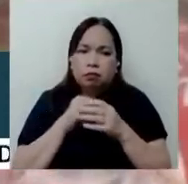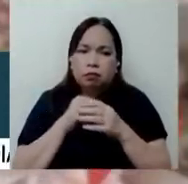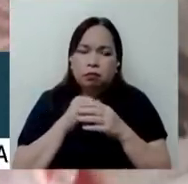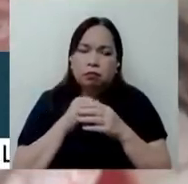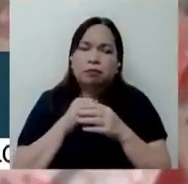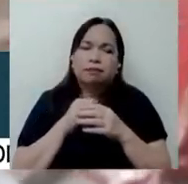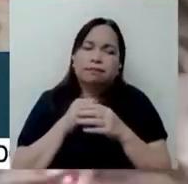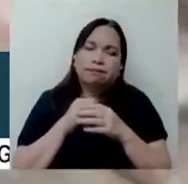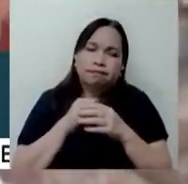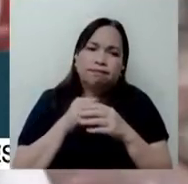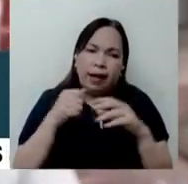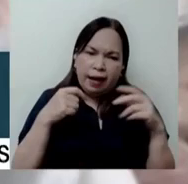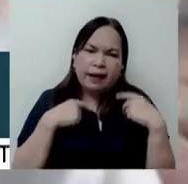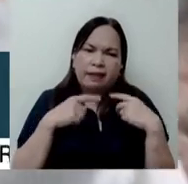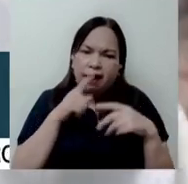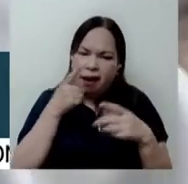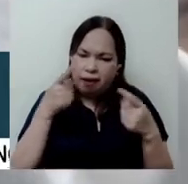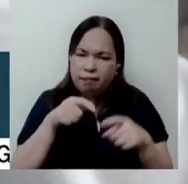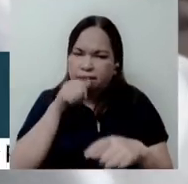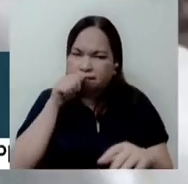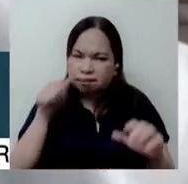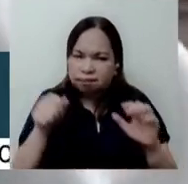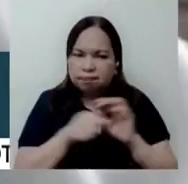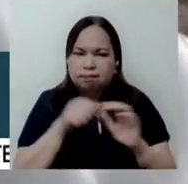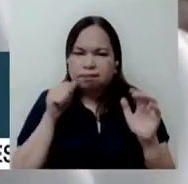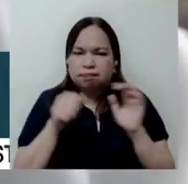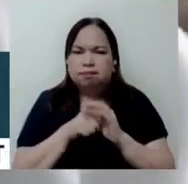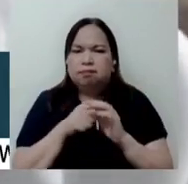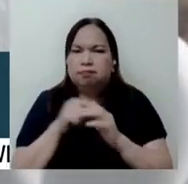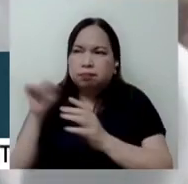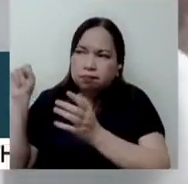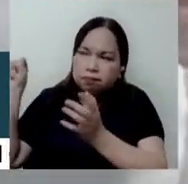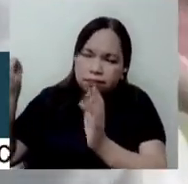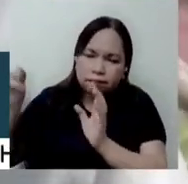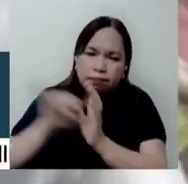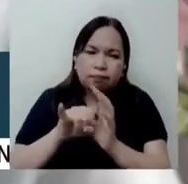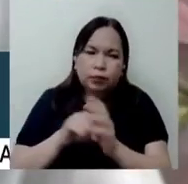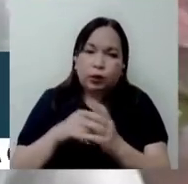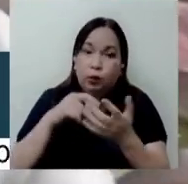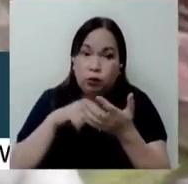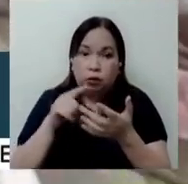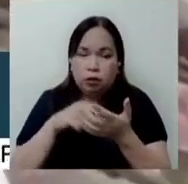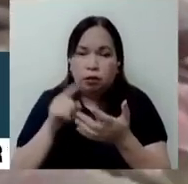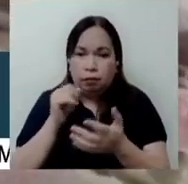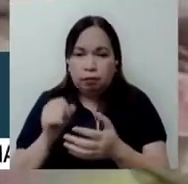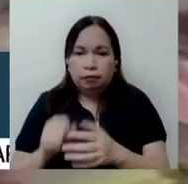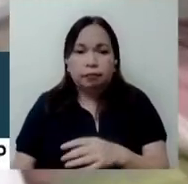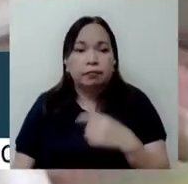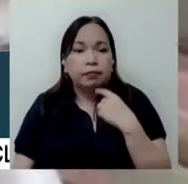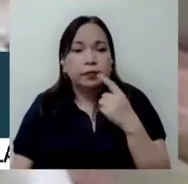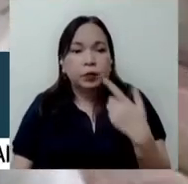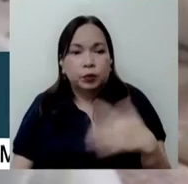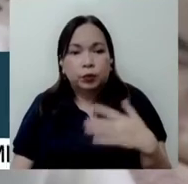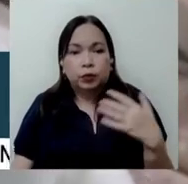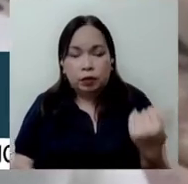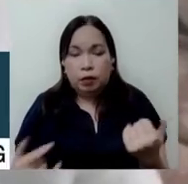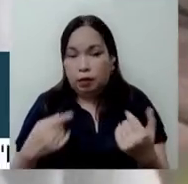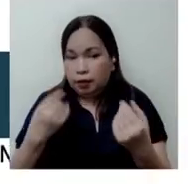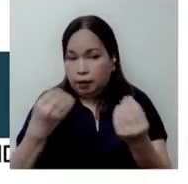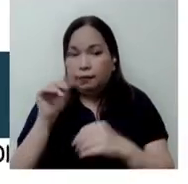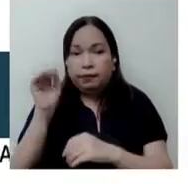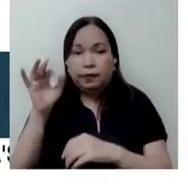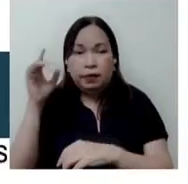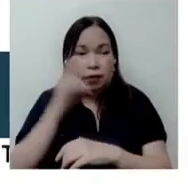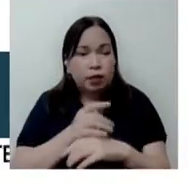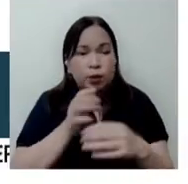So the lawmakers went here to check if it's actually happening. And as you said earlier, the owners now have 15 days to prove otherwise